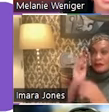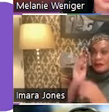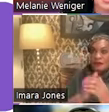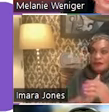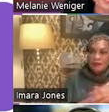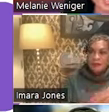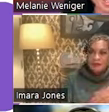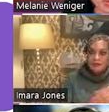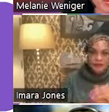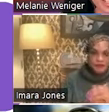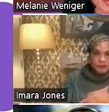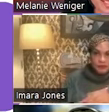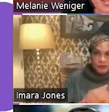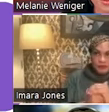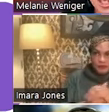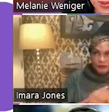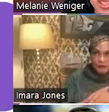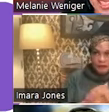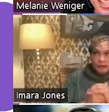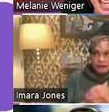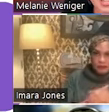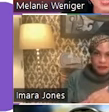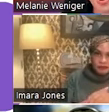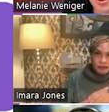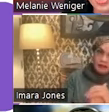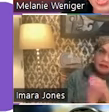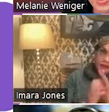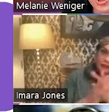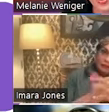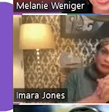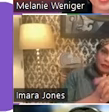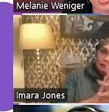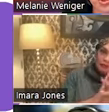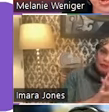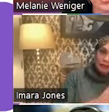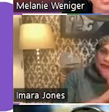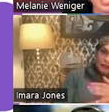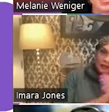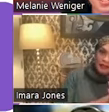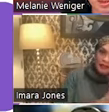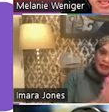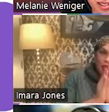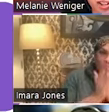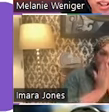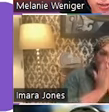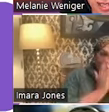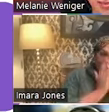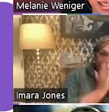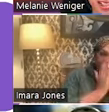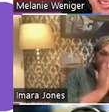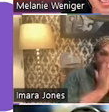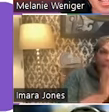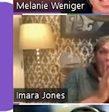services, LGBTQ plus specific resources and supports if you or someone you know has experienced